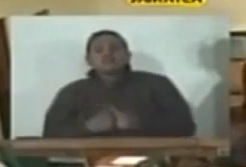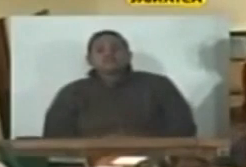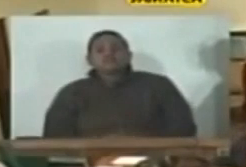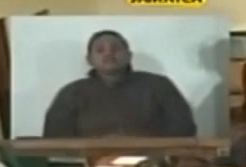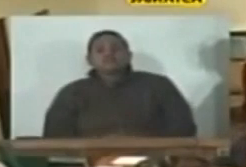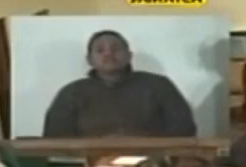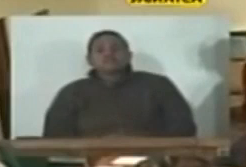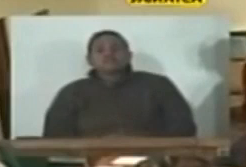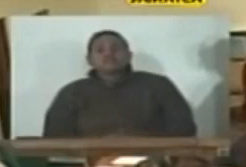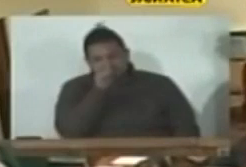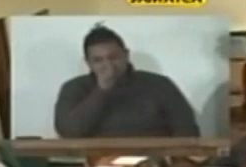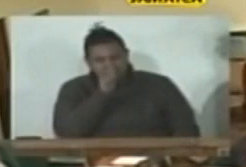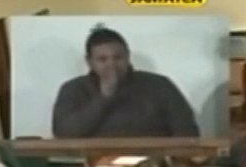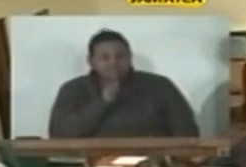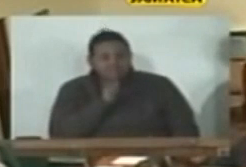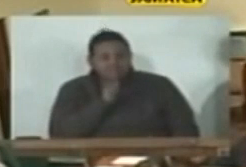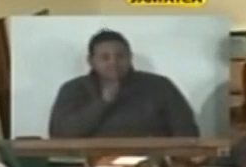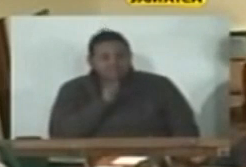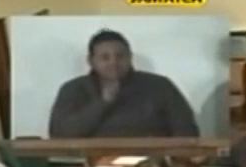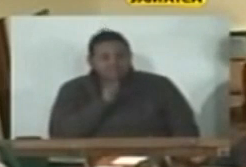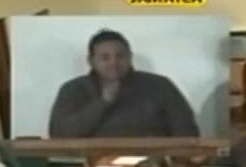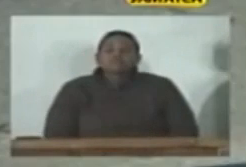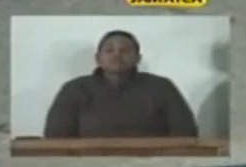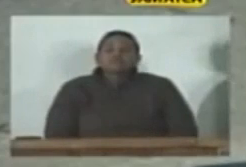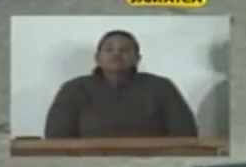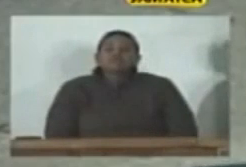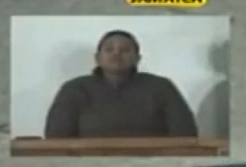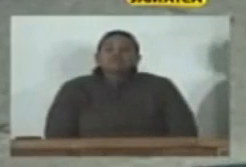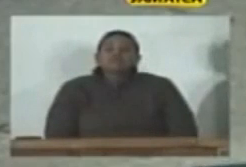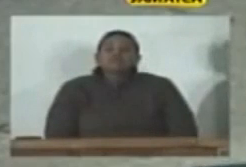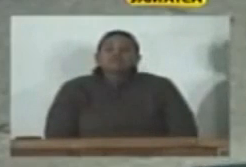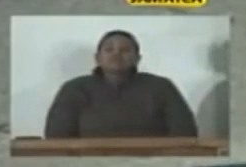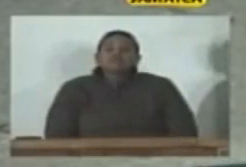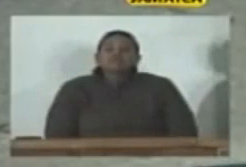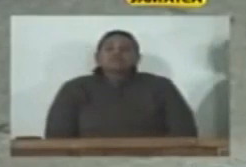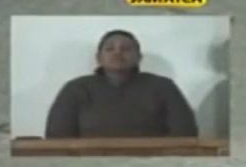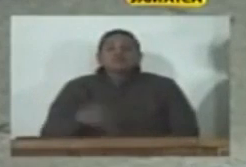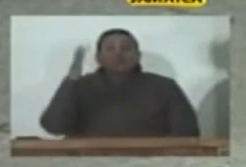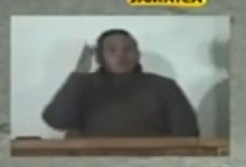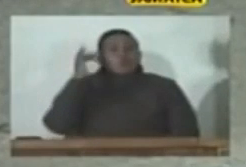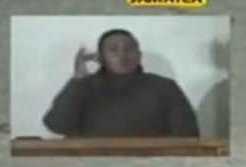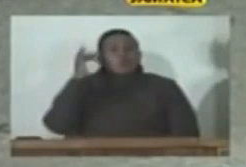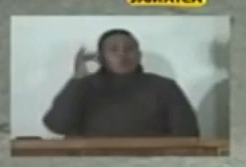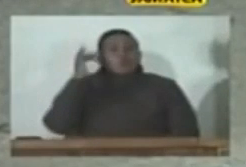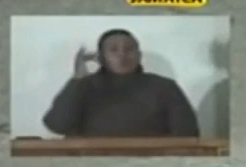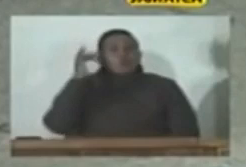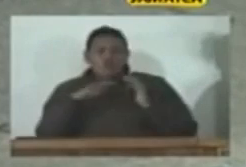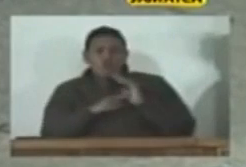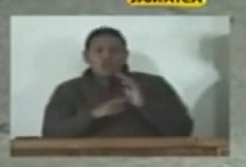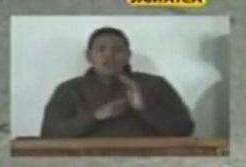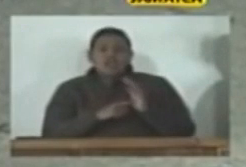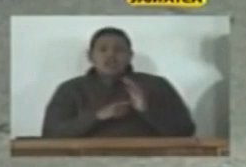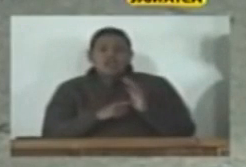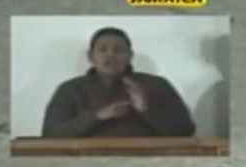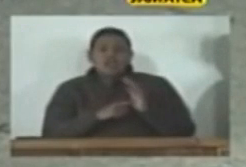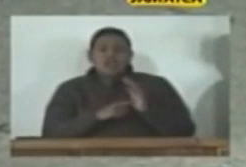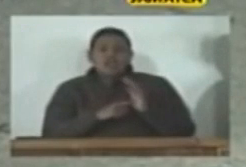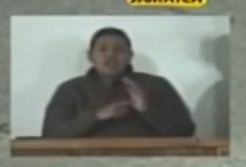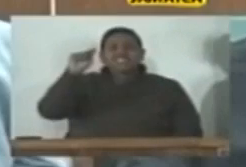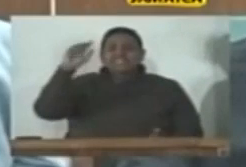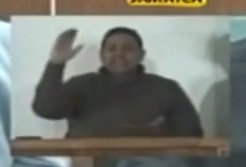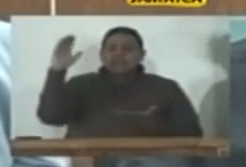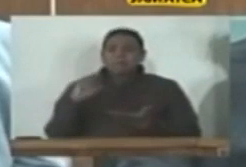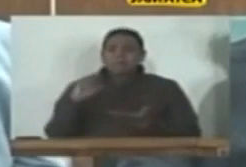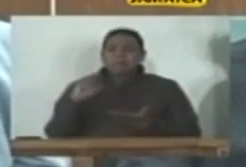Why not, for example, lower the GCT rate, even slightly, to achieve a situation where taxes keep up with